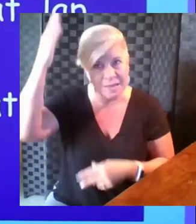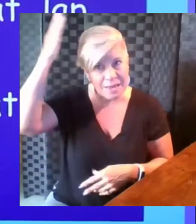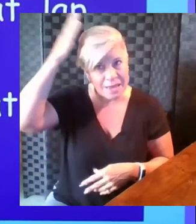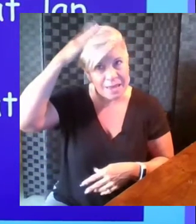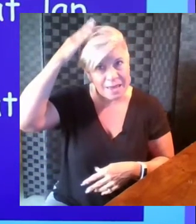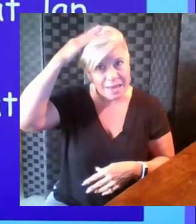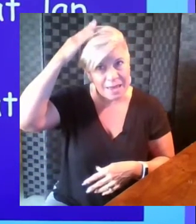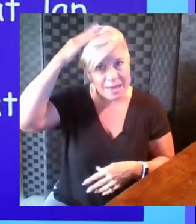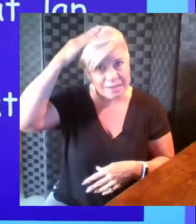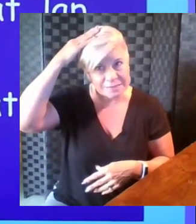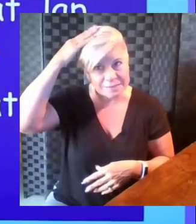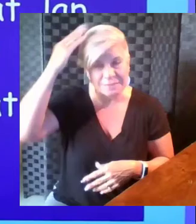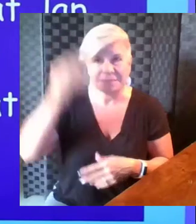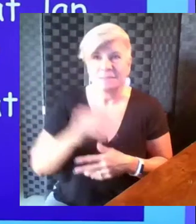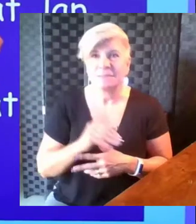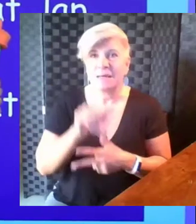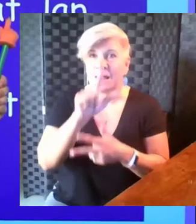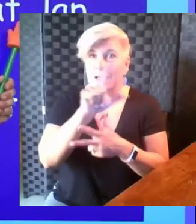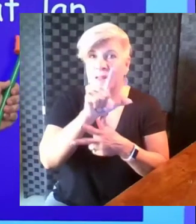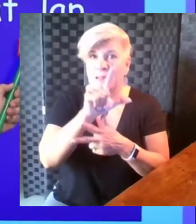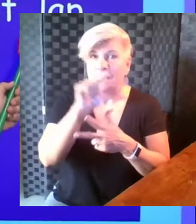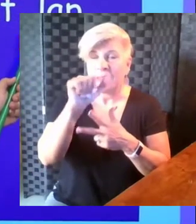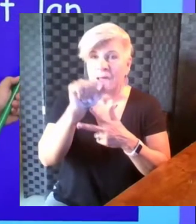Ha-at, hat.